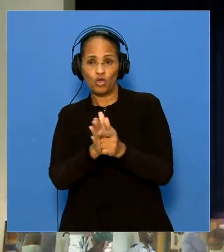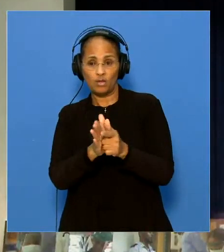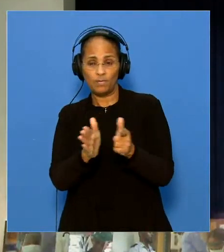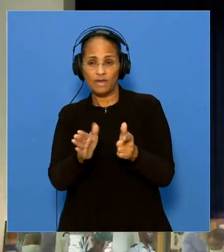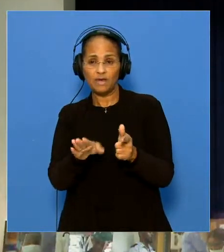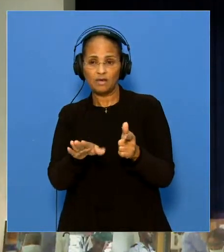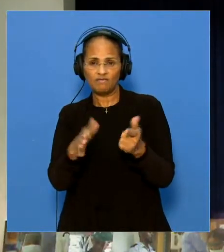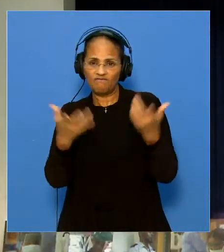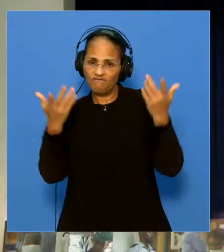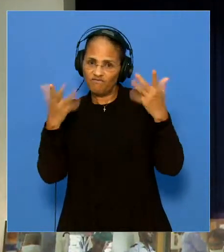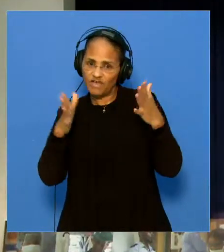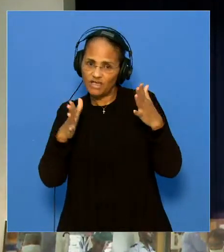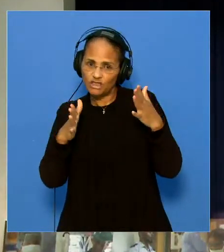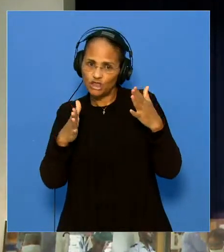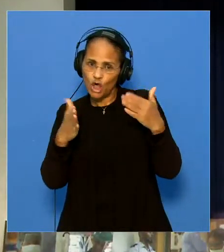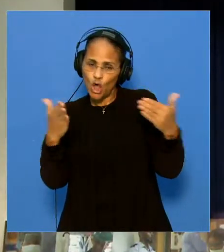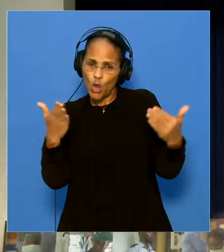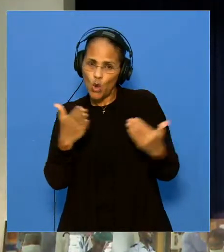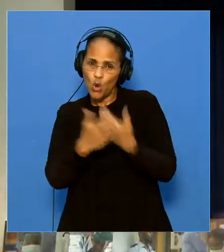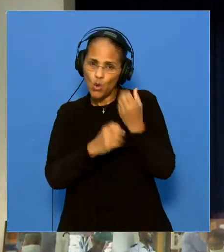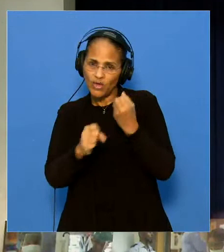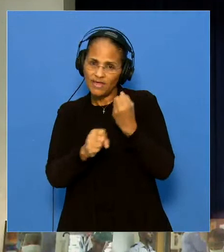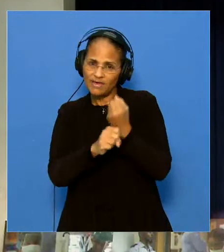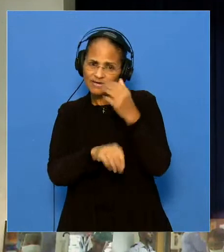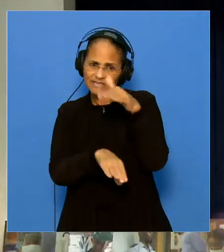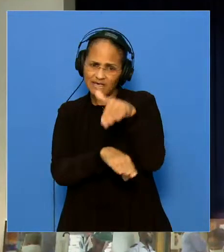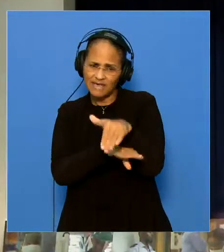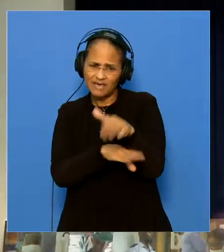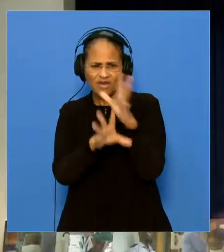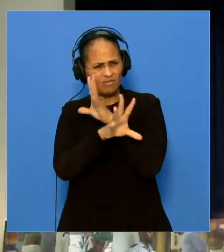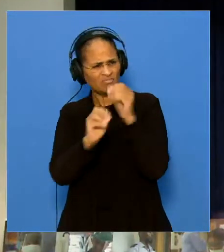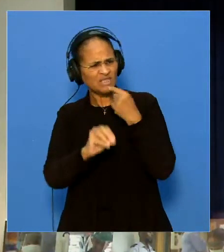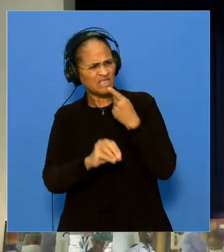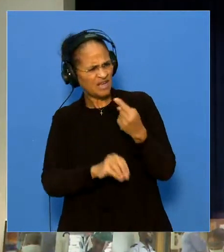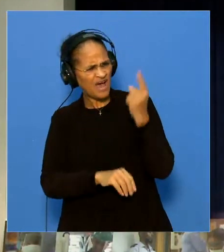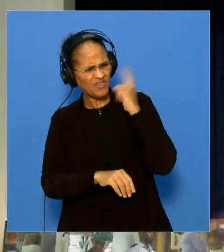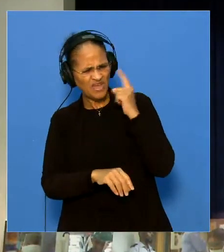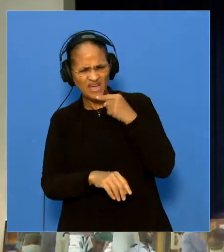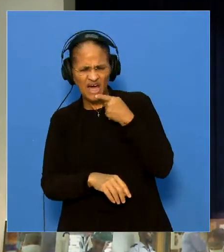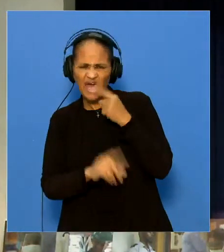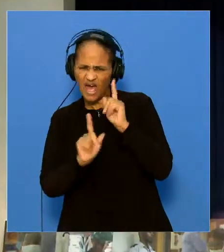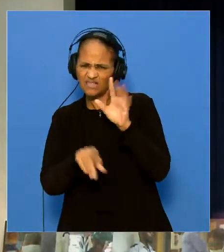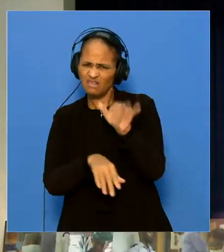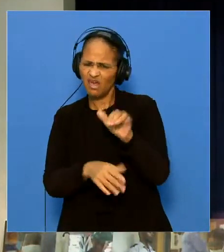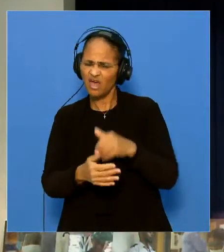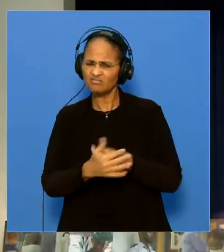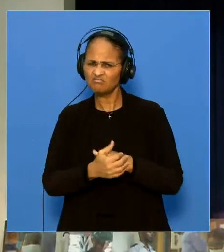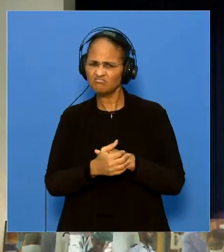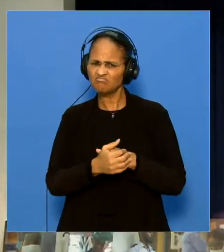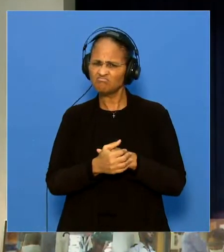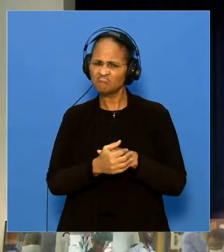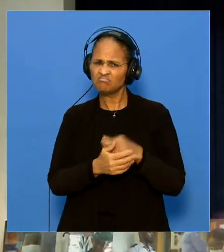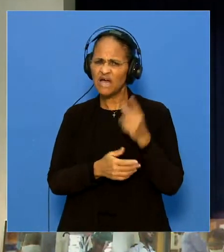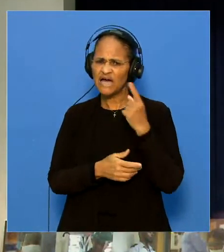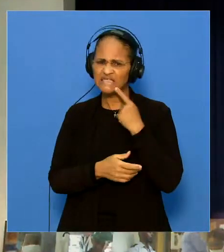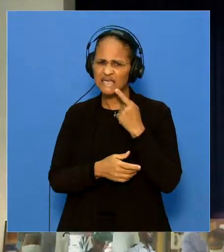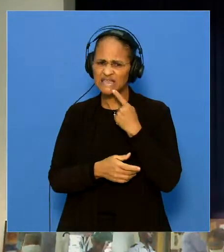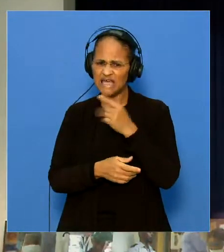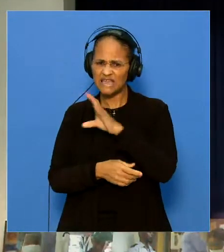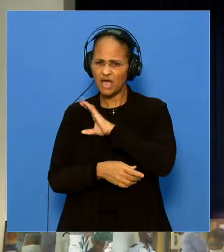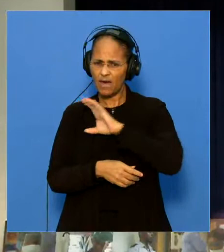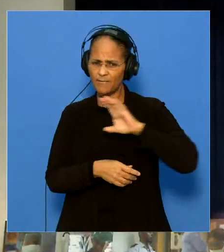wondering. I think I covered that in my remarks, Ms. Palacio. I did say that the COVID Cabinet